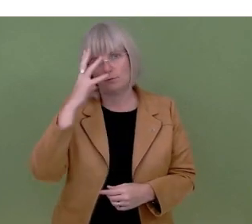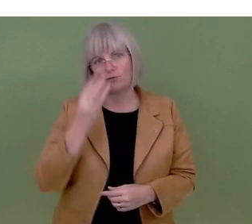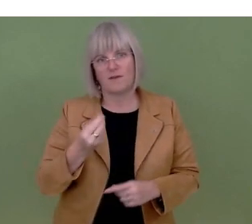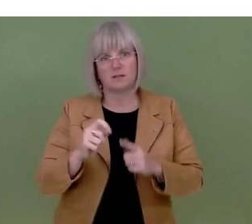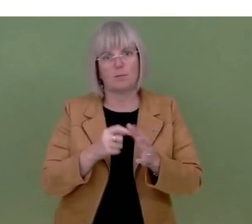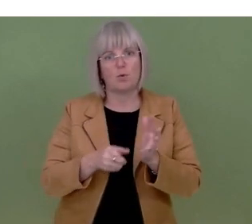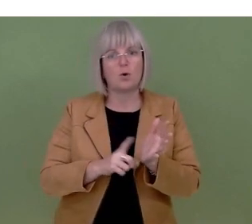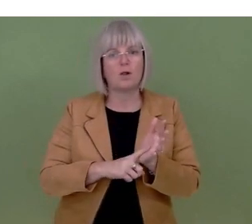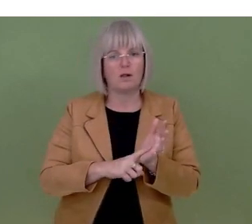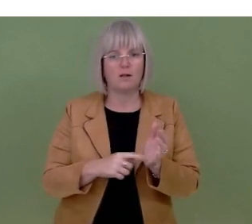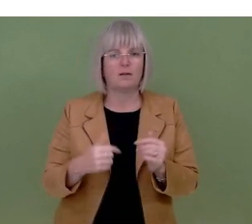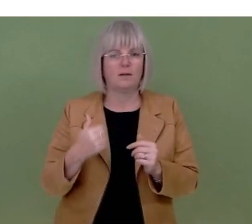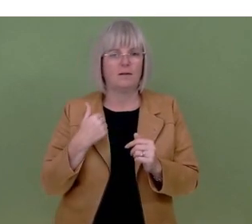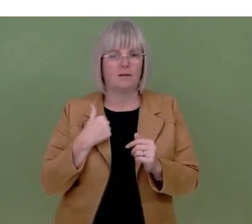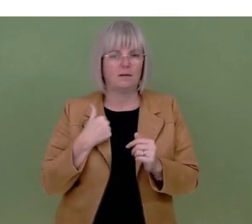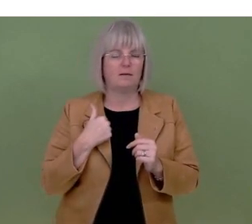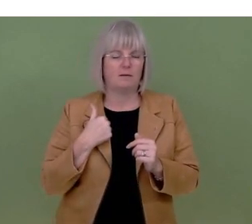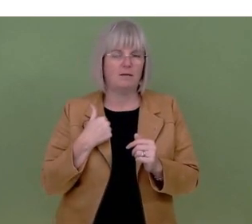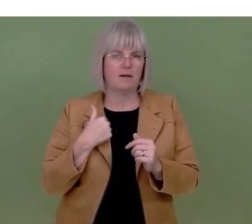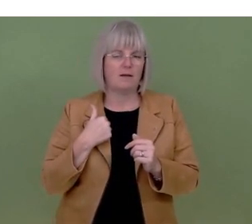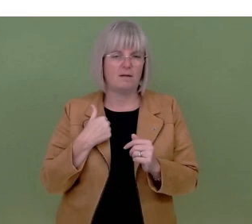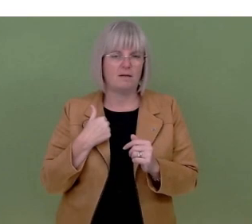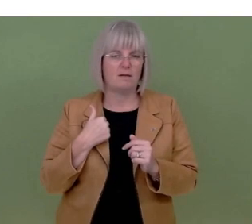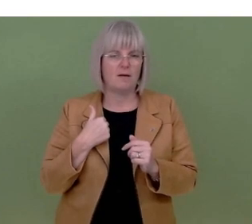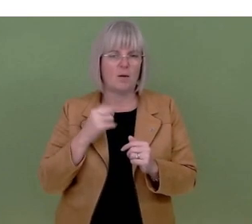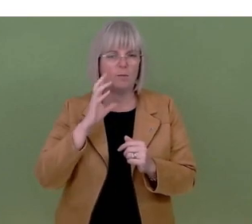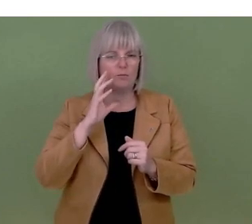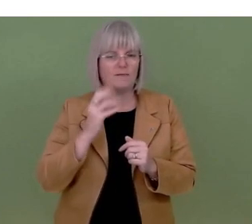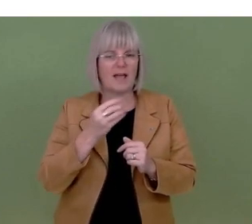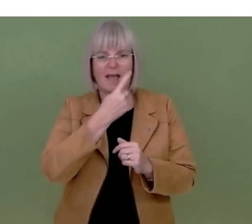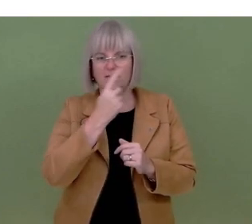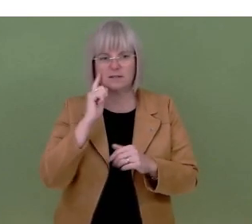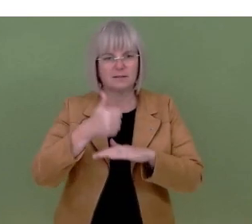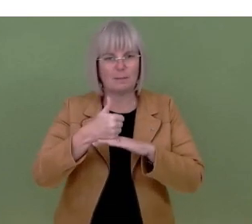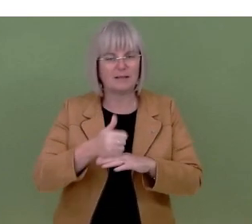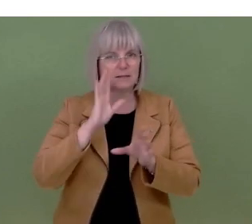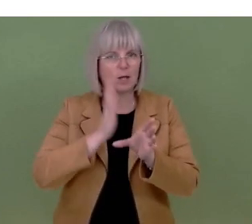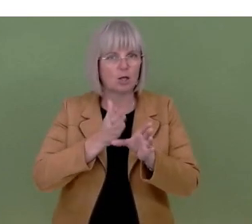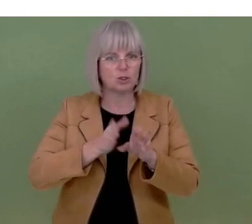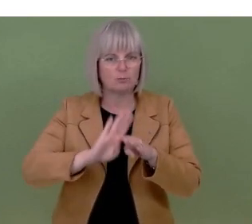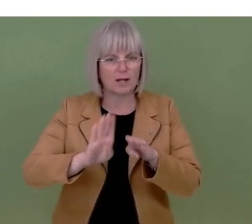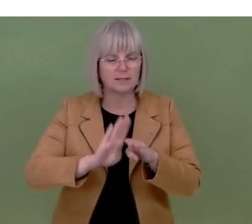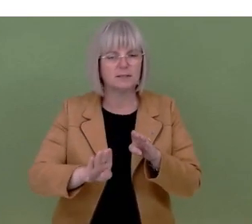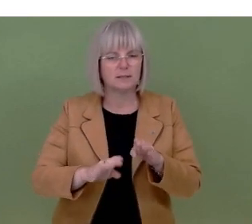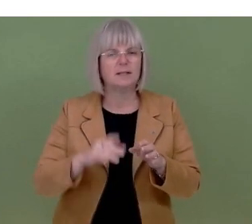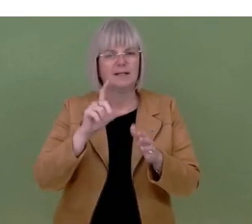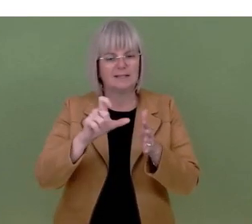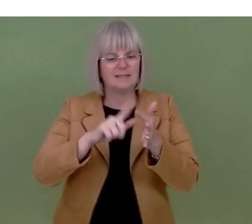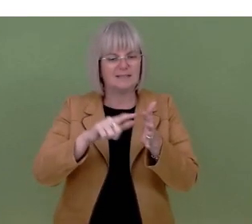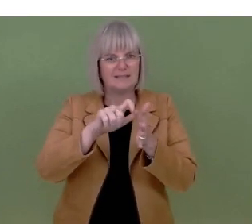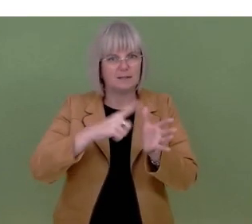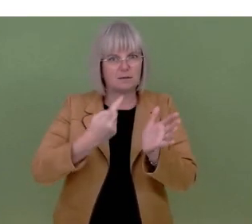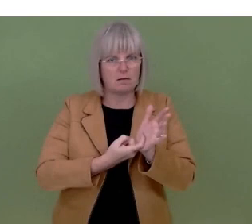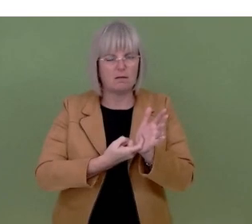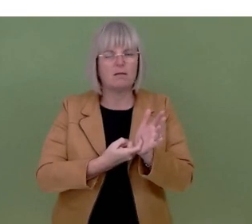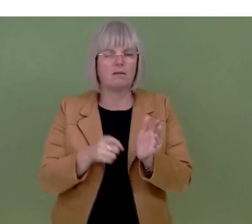Professor of Evidence-Based Psychological Practice within CEDA, which is a clinical psychology and psychological therapies